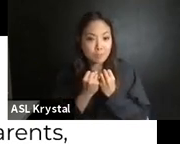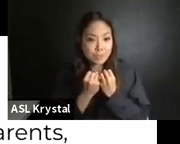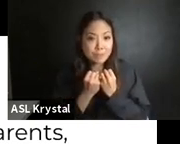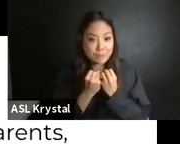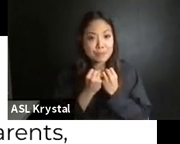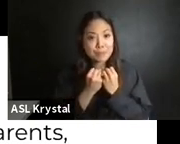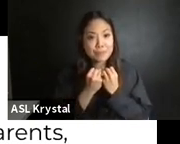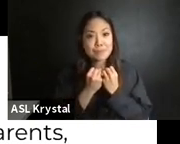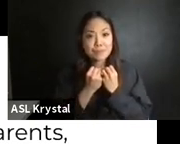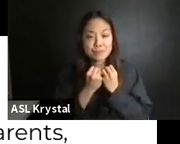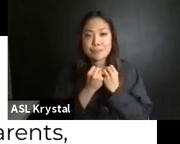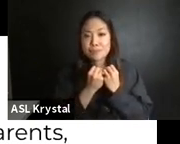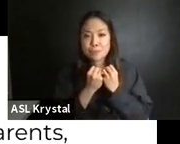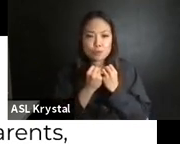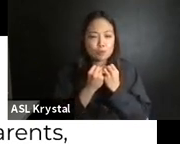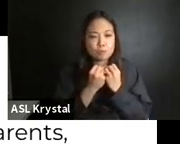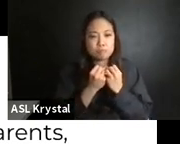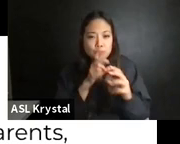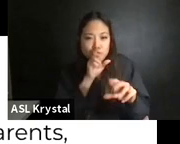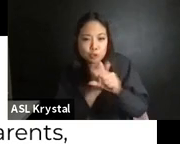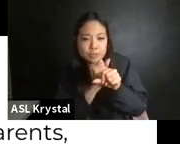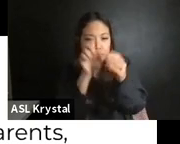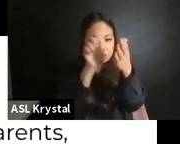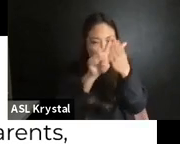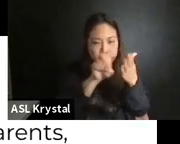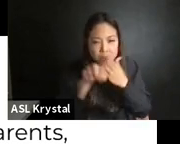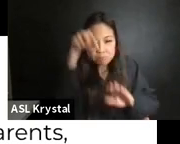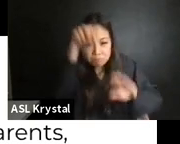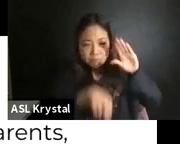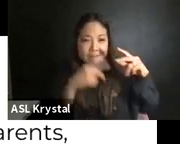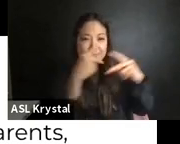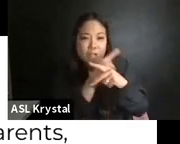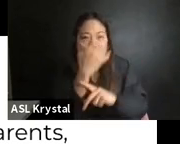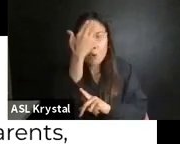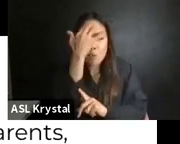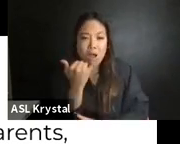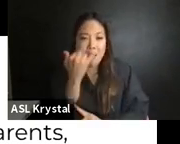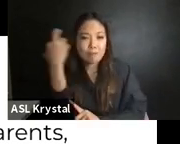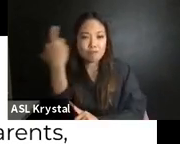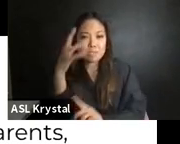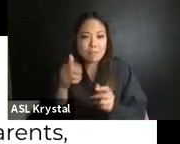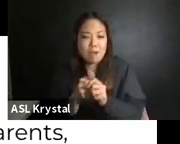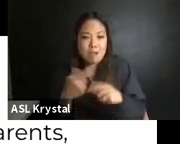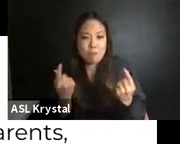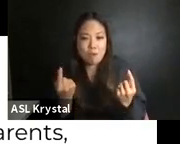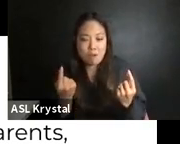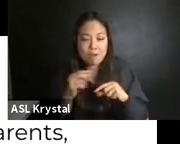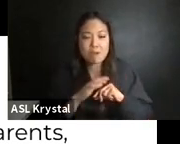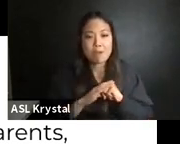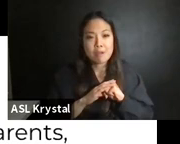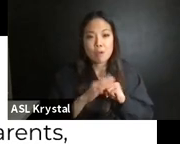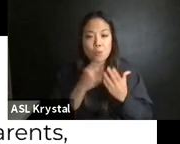to to get to the why um so that we can you know figure out or uncover what are some of the